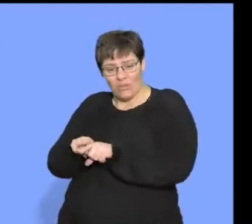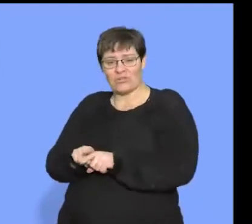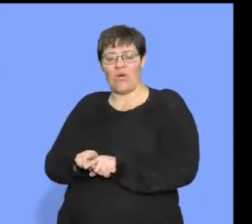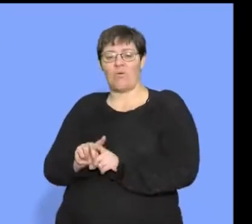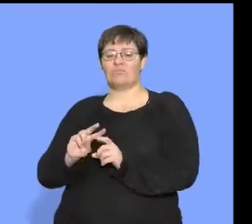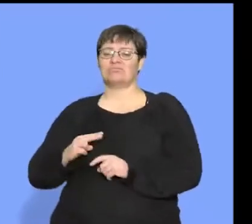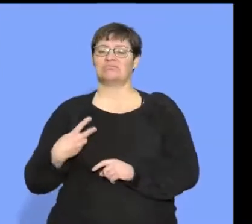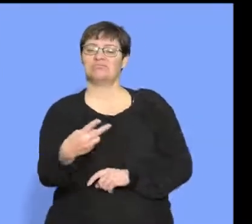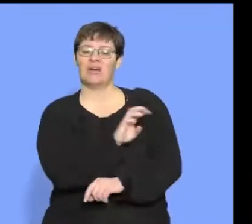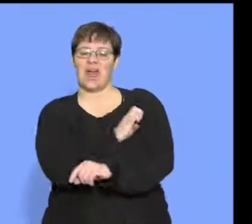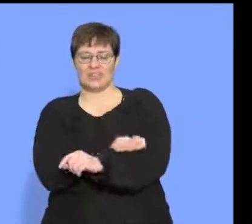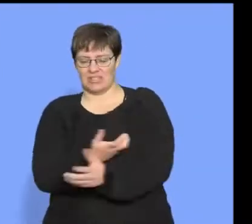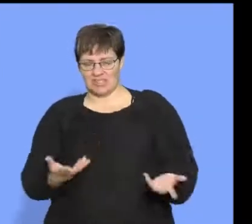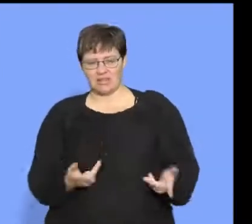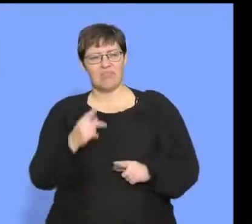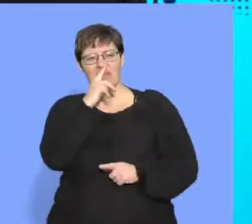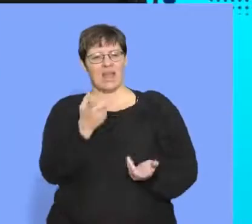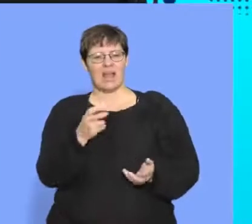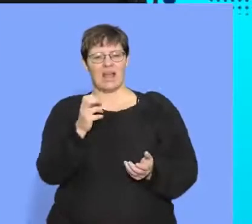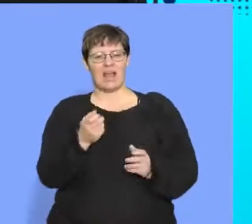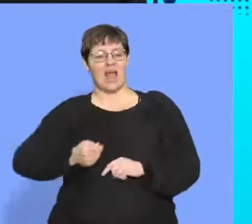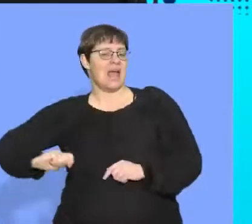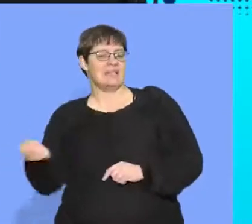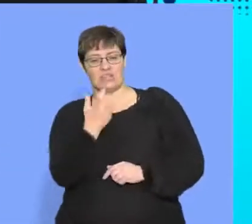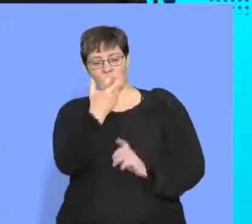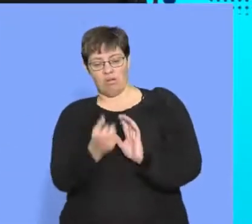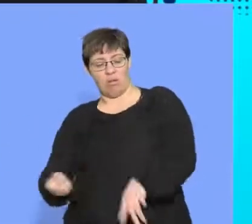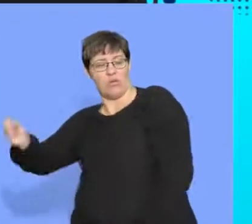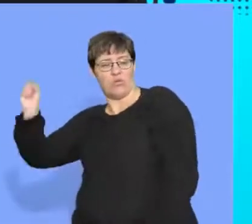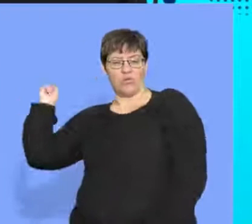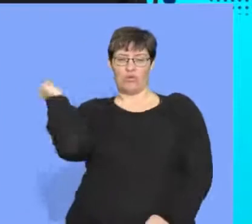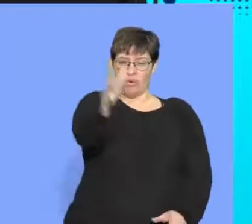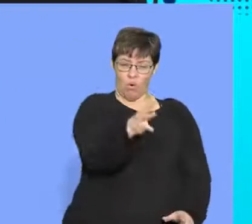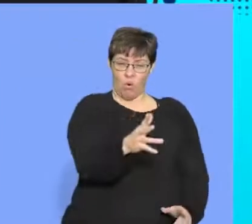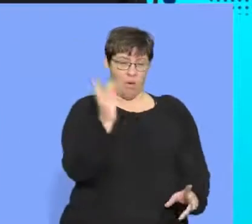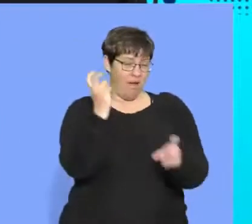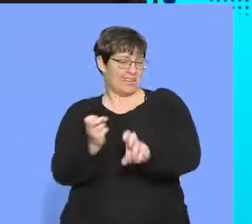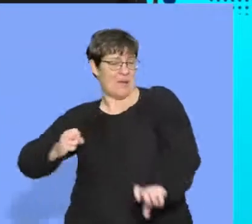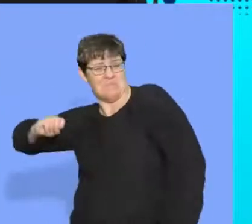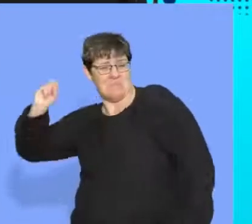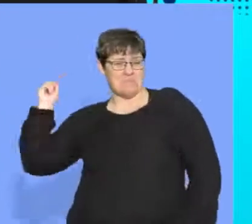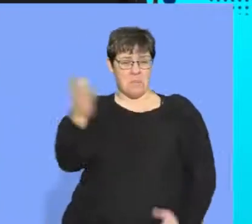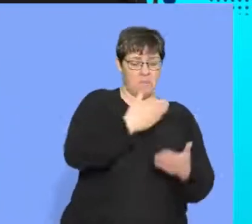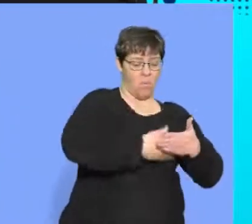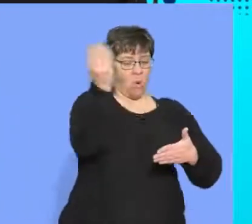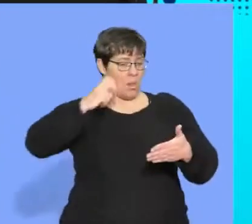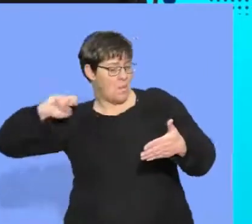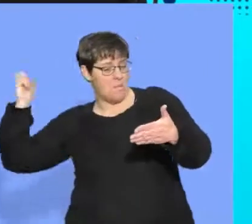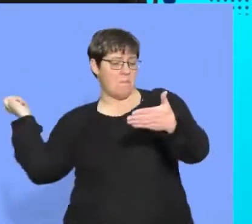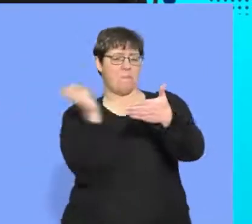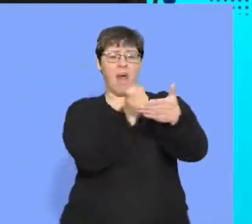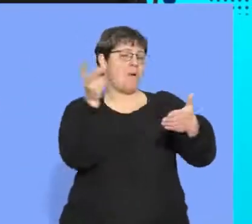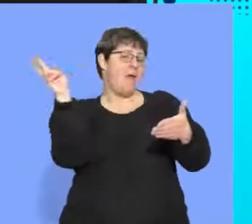transfer energy. Think about throwing a tennis ball. If you throw a tennis ball hard enough against a wall, you